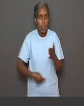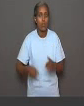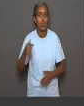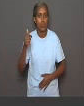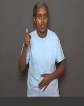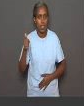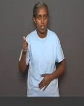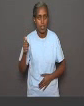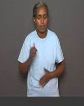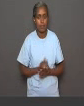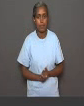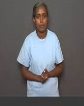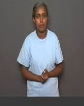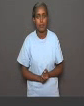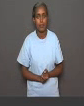A.